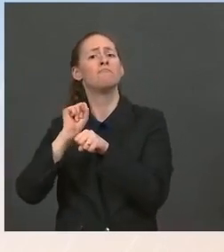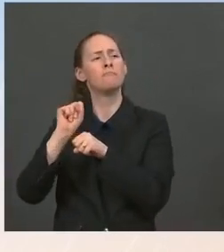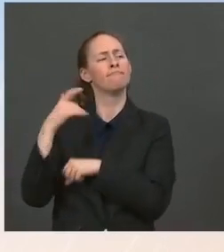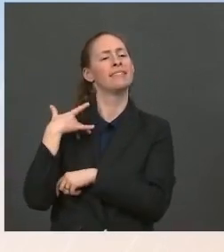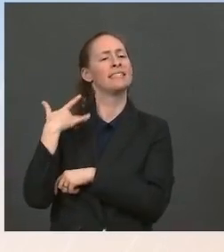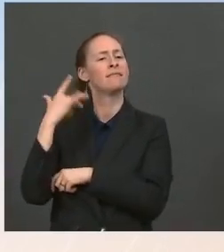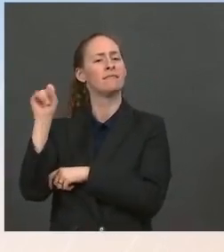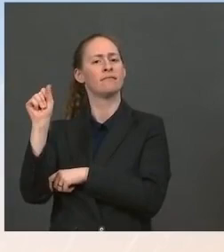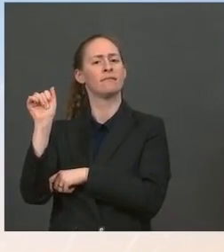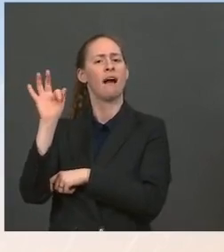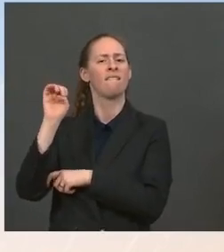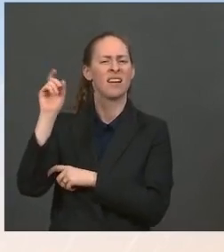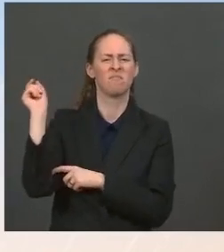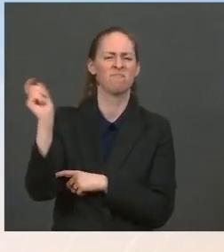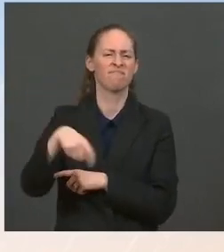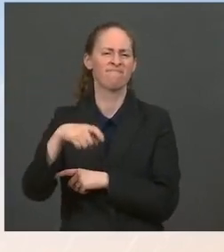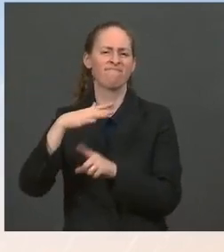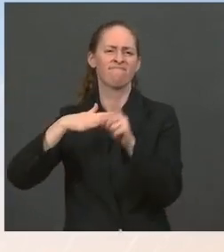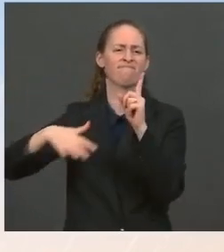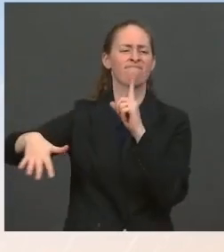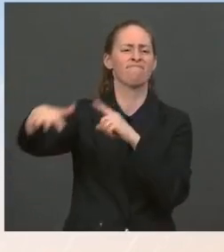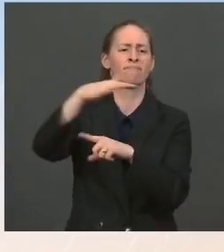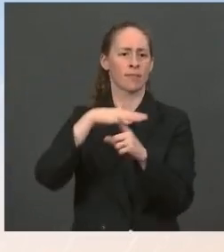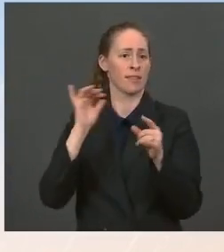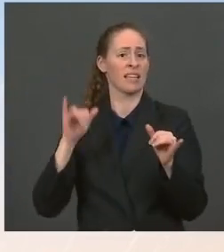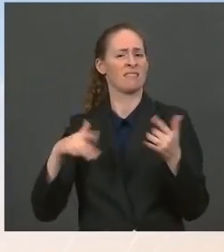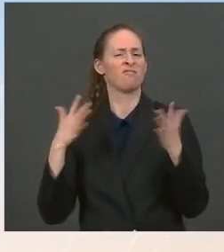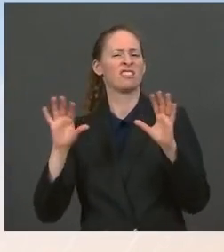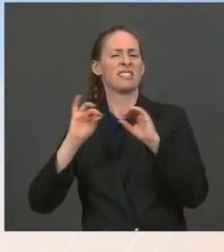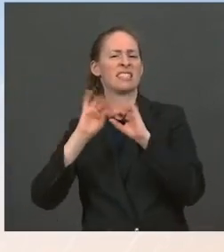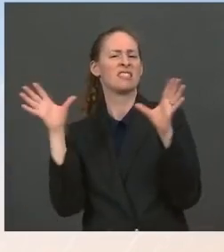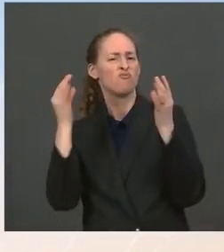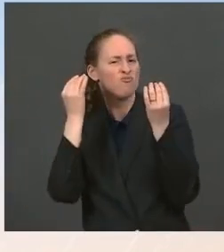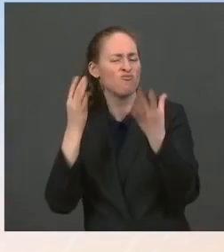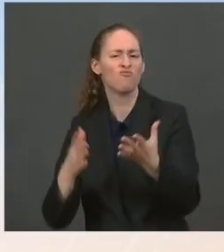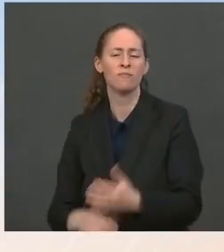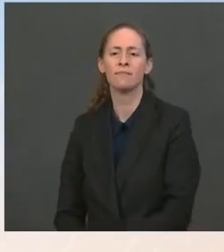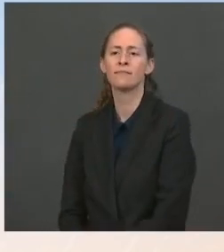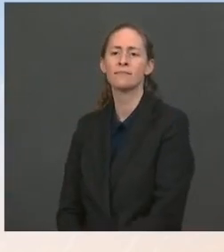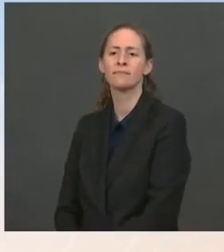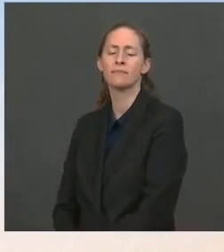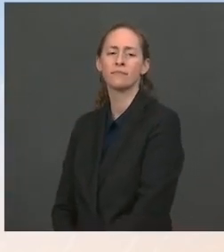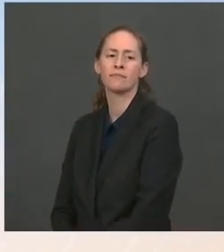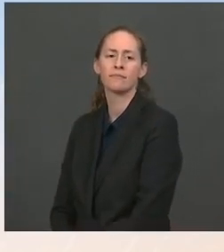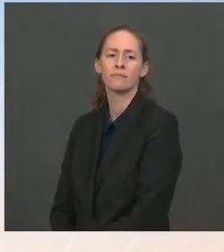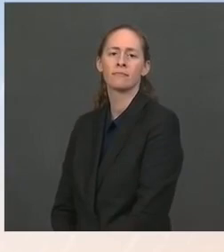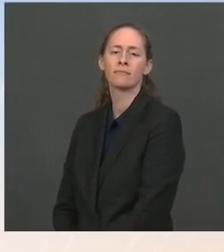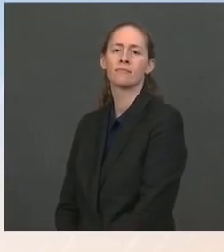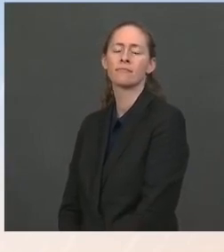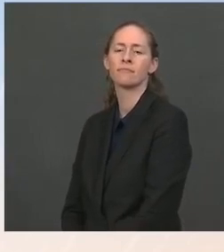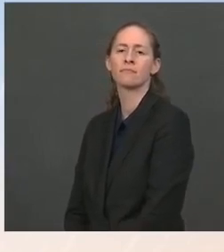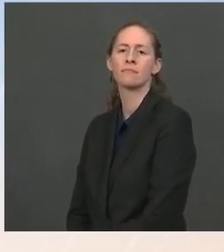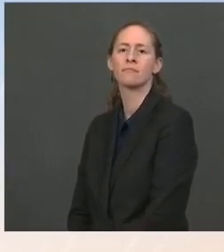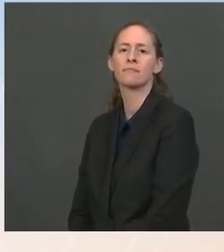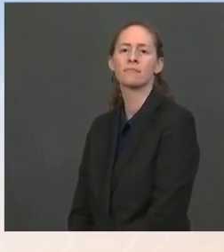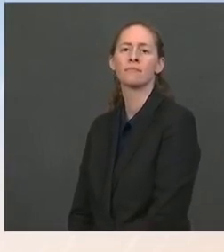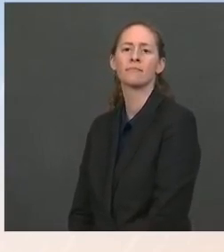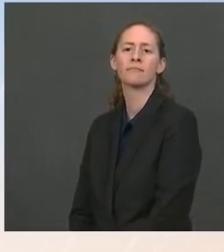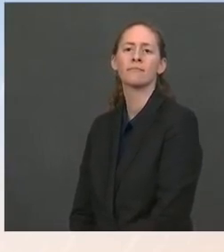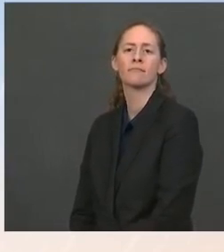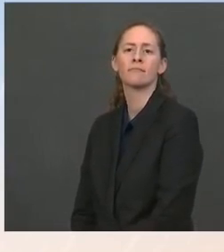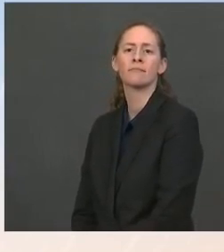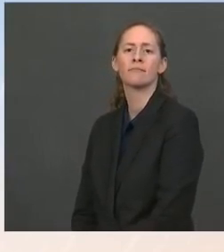do. And so that's the message that we want to send out. Simply to a business owner who sees the headlines that,